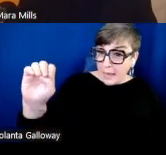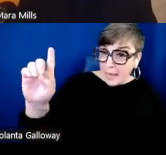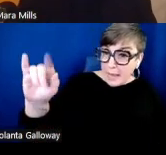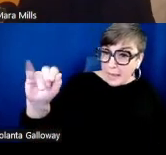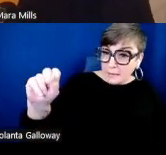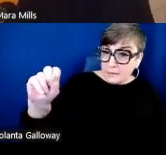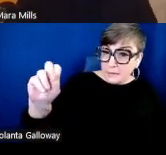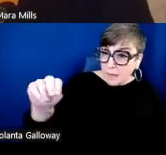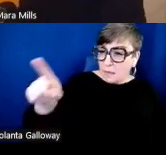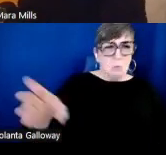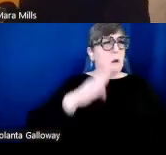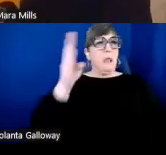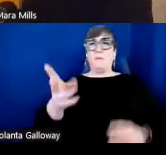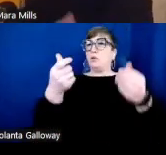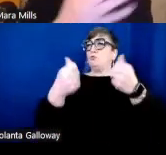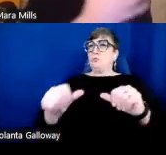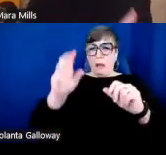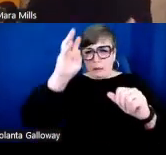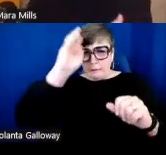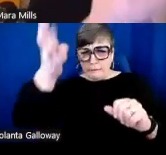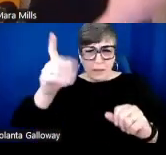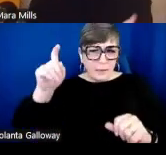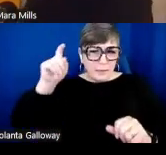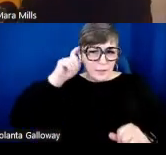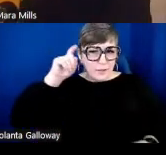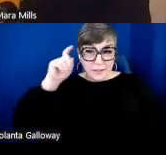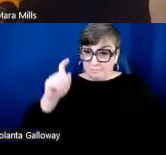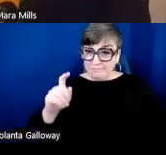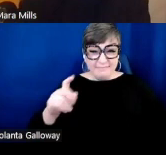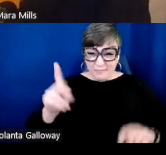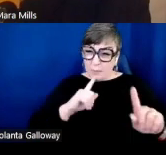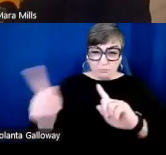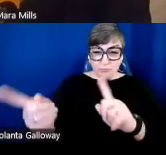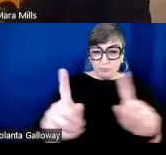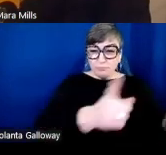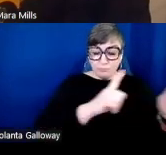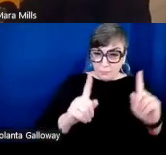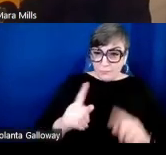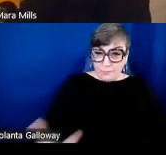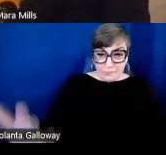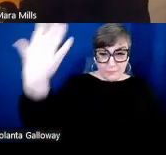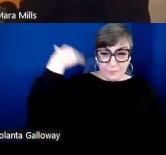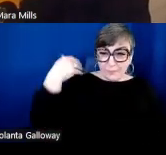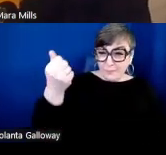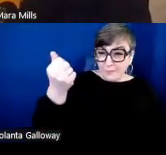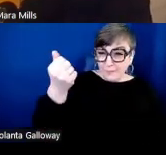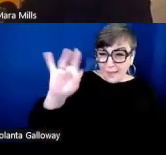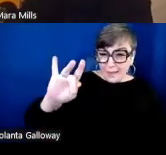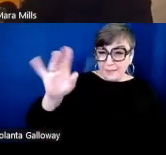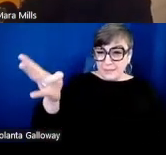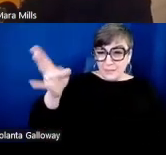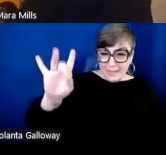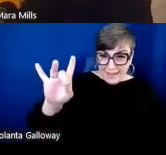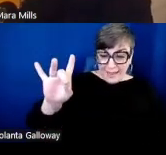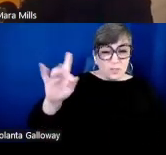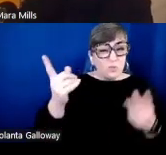aids um even though there's a myth about that for you know an early example is 1878 when he attached a seven